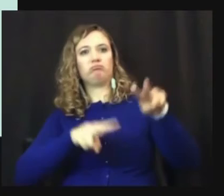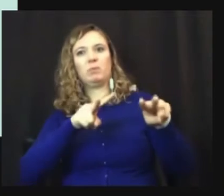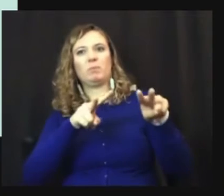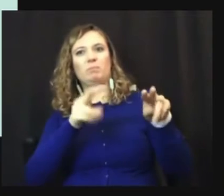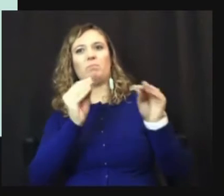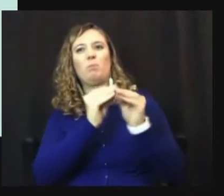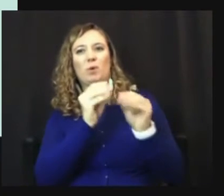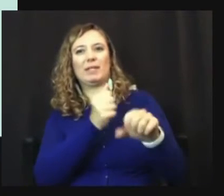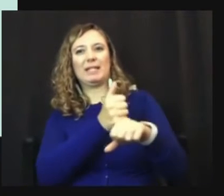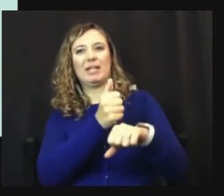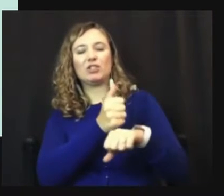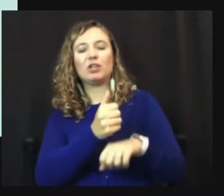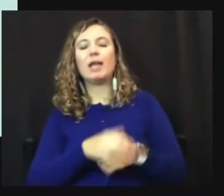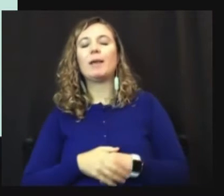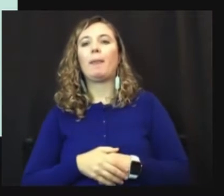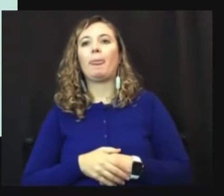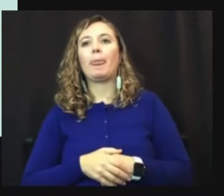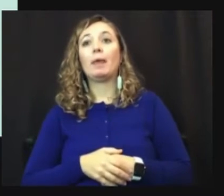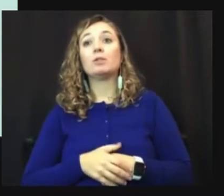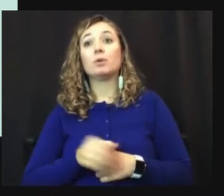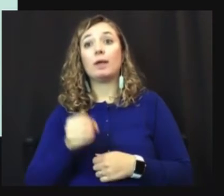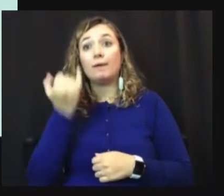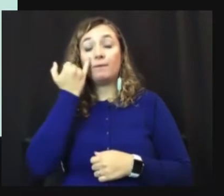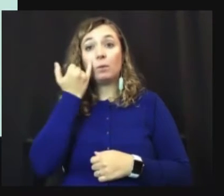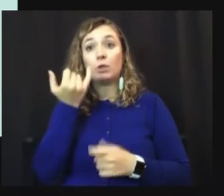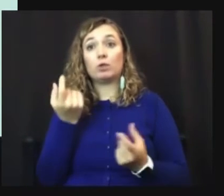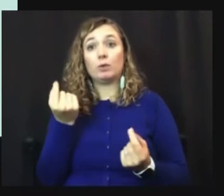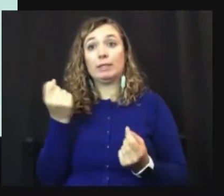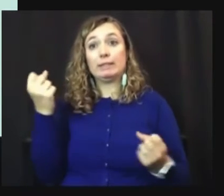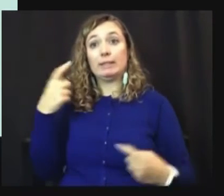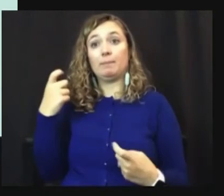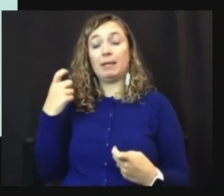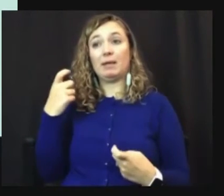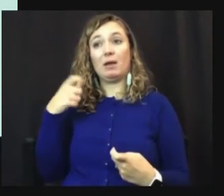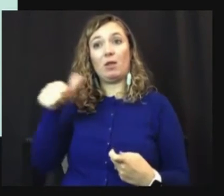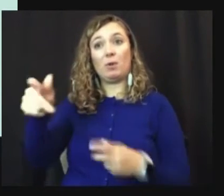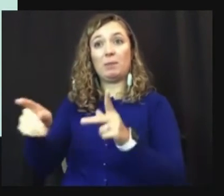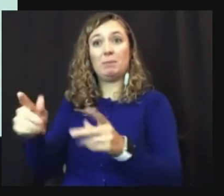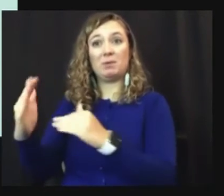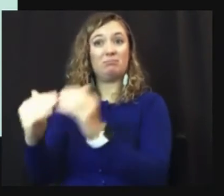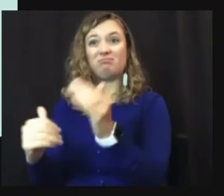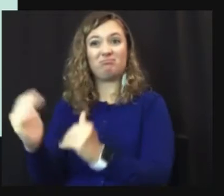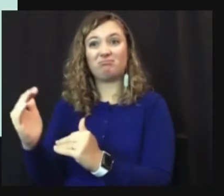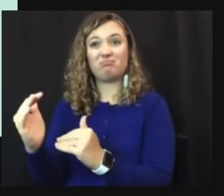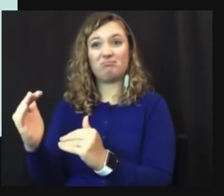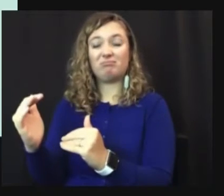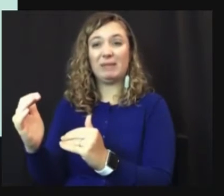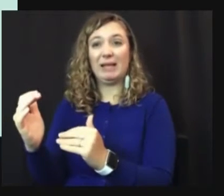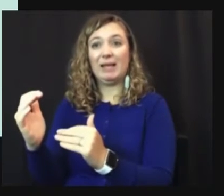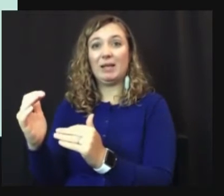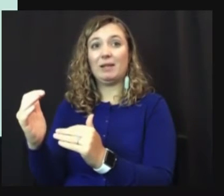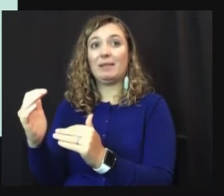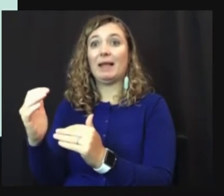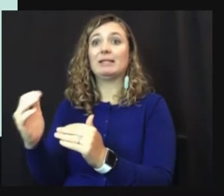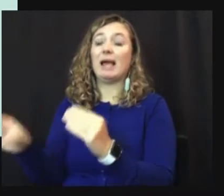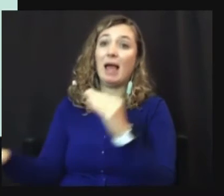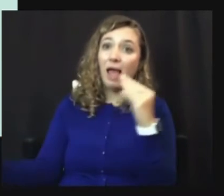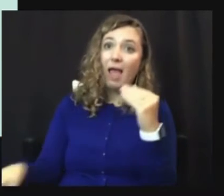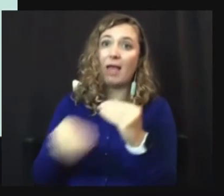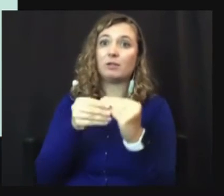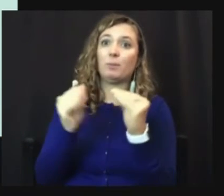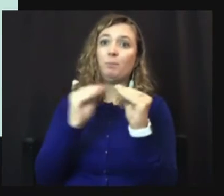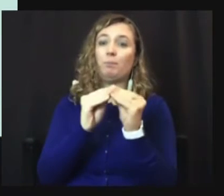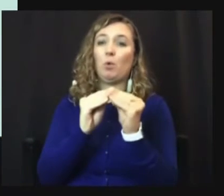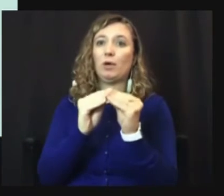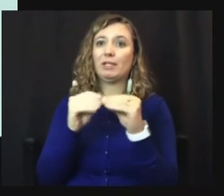our bodies that make others uncomfortable, we are viewed as additionally dangerous. And there are